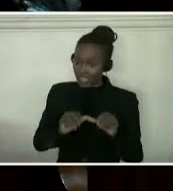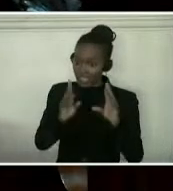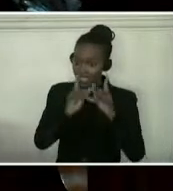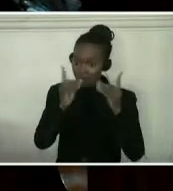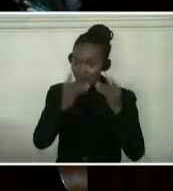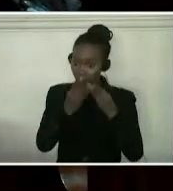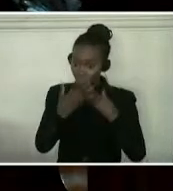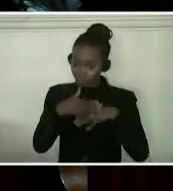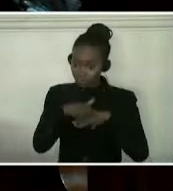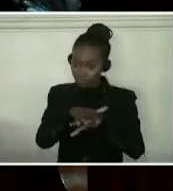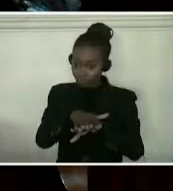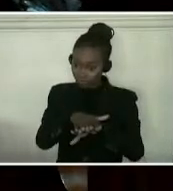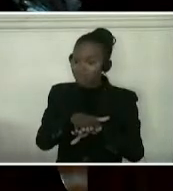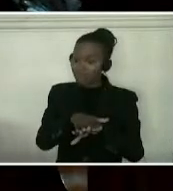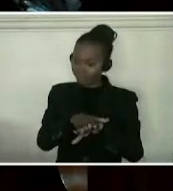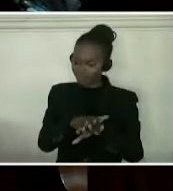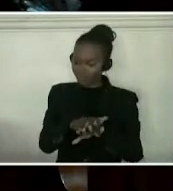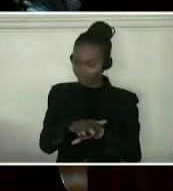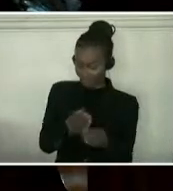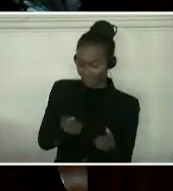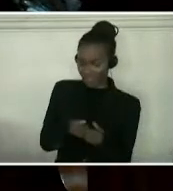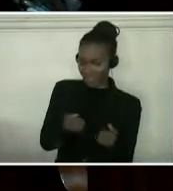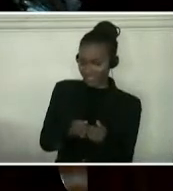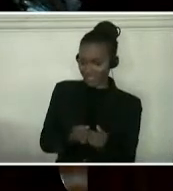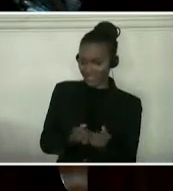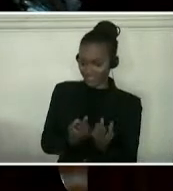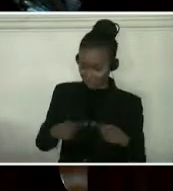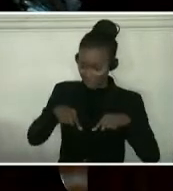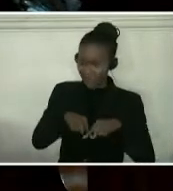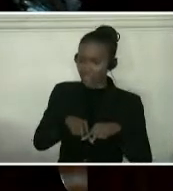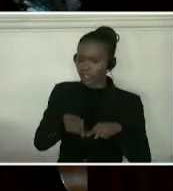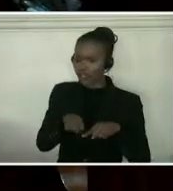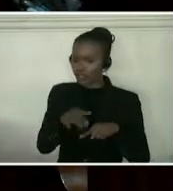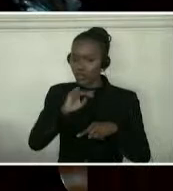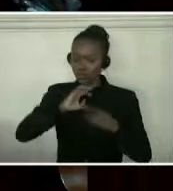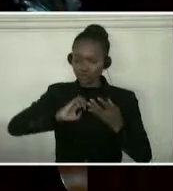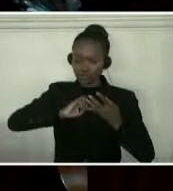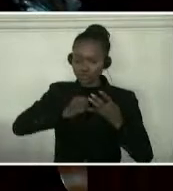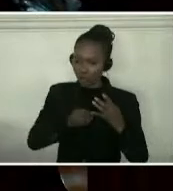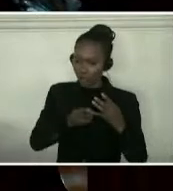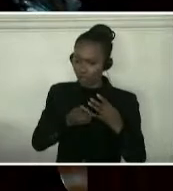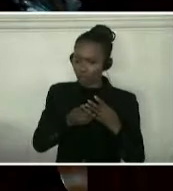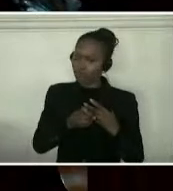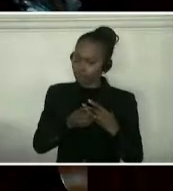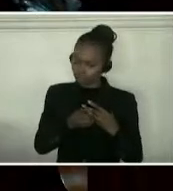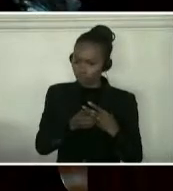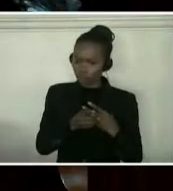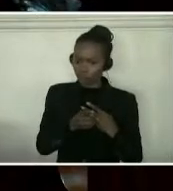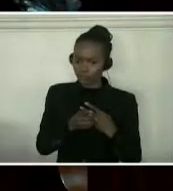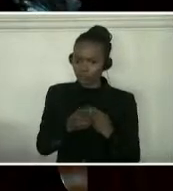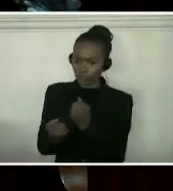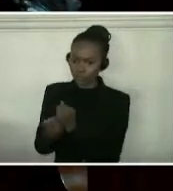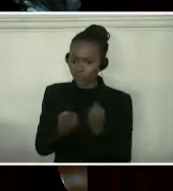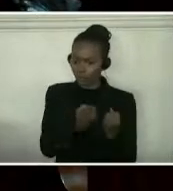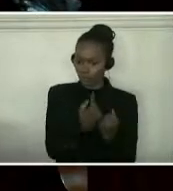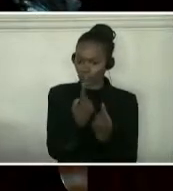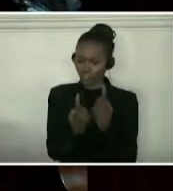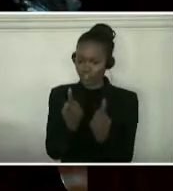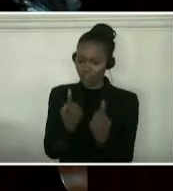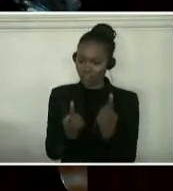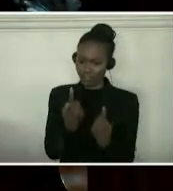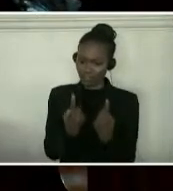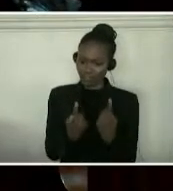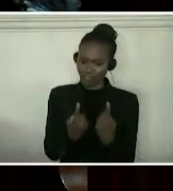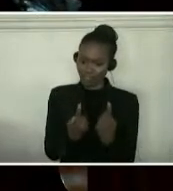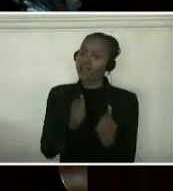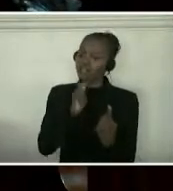it's assisting us to complement each other because you cannot divorce export from art because those